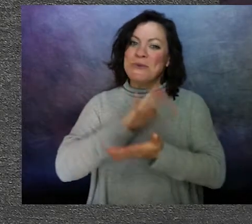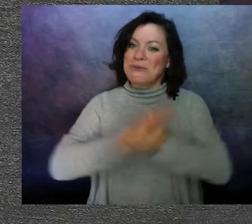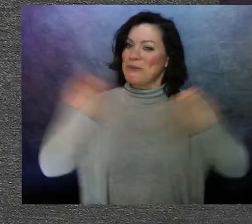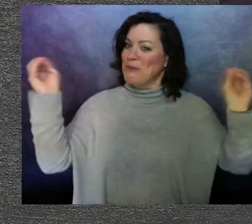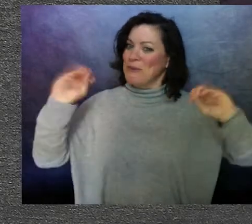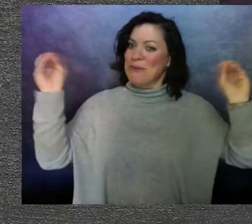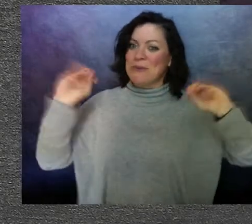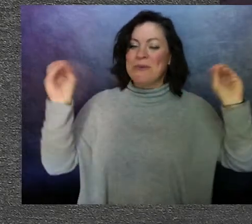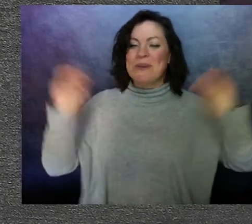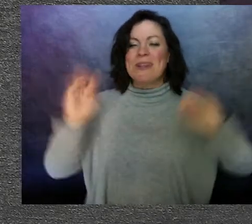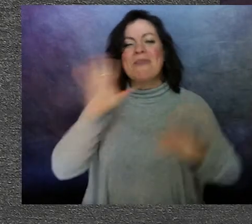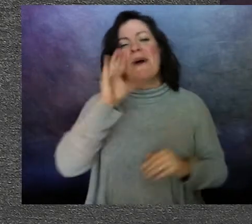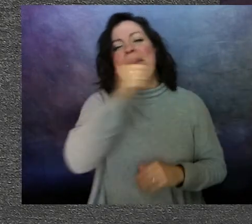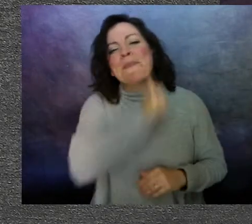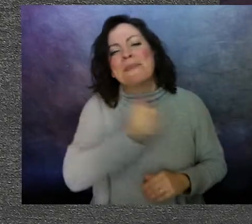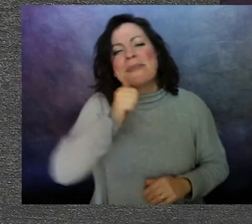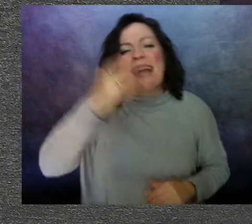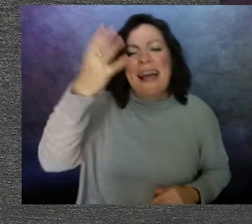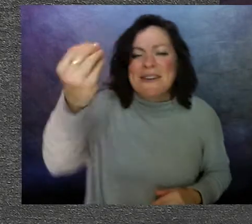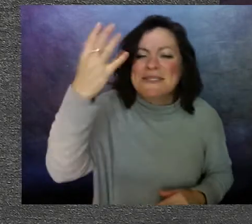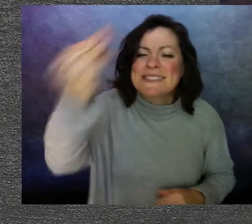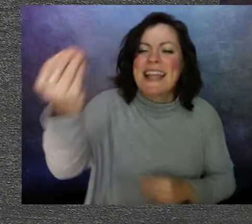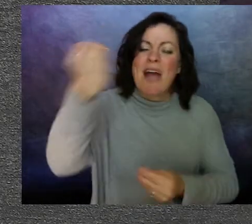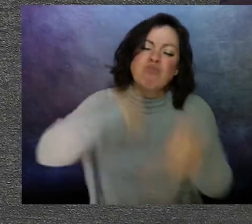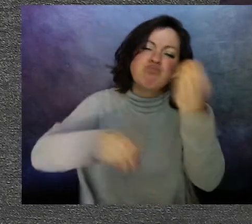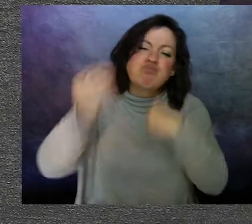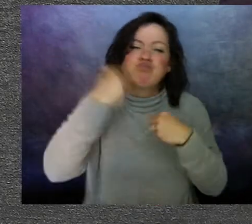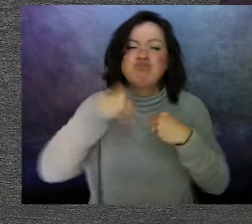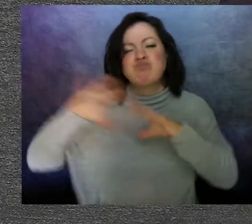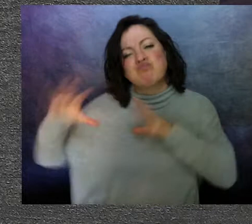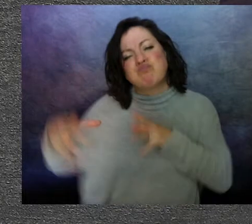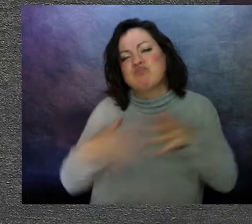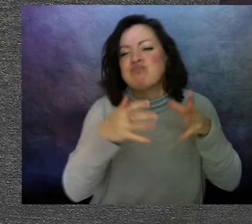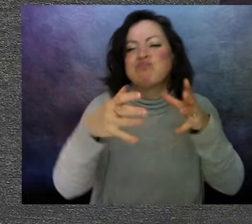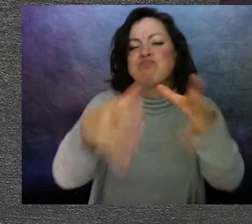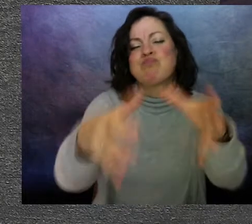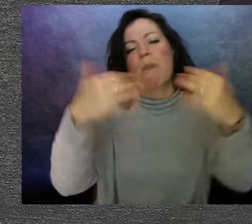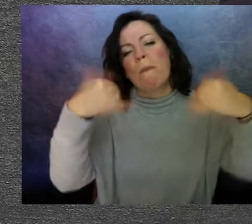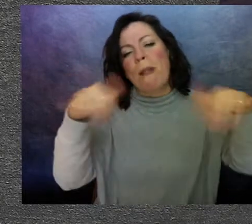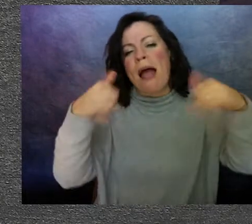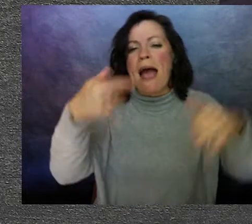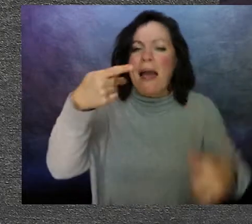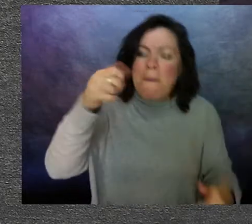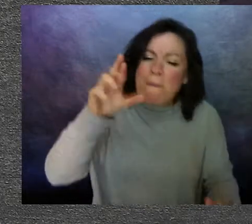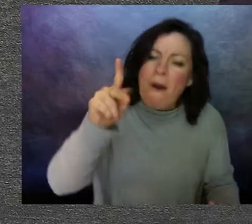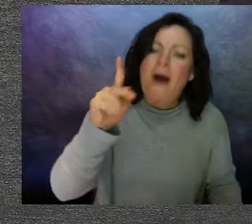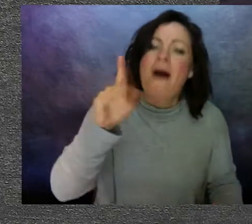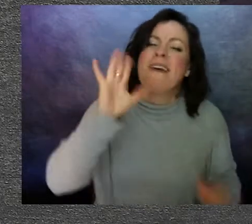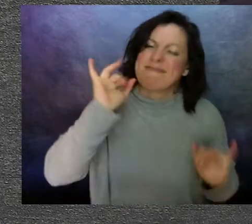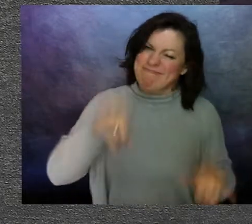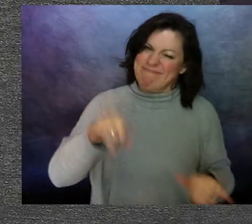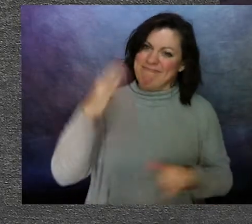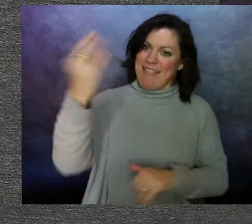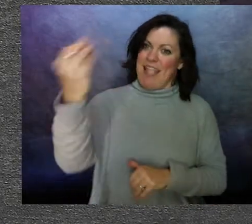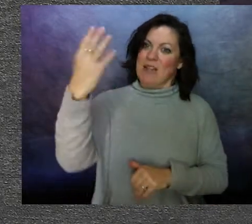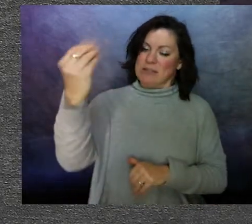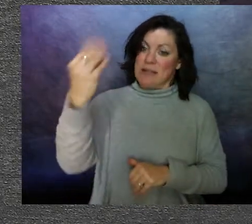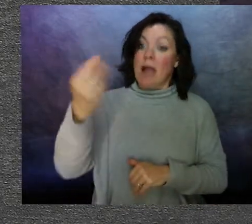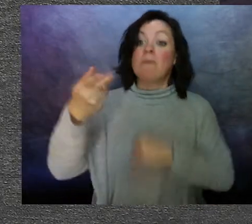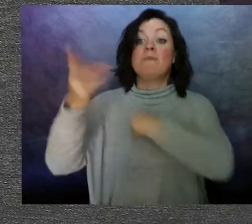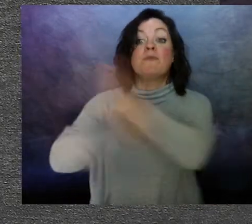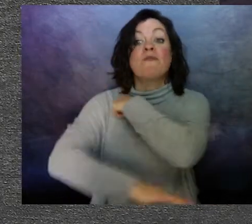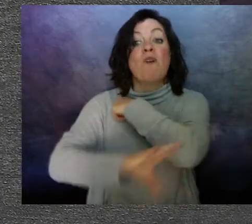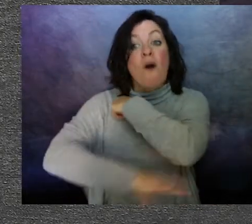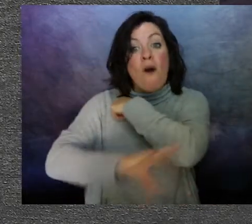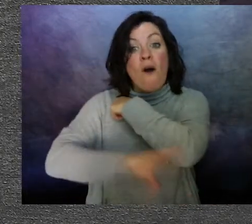picnics outside, go to the park, and enjoy the outside summertime. And then when fall finally comes around and children